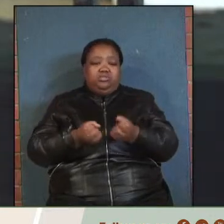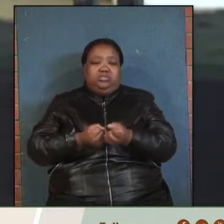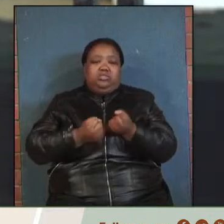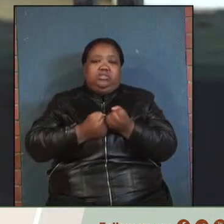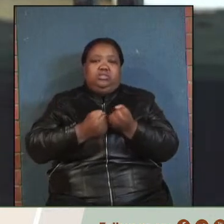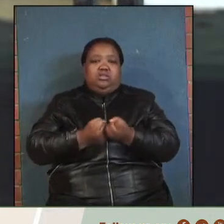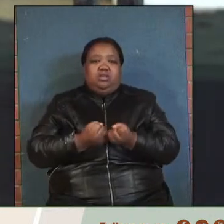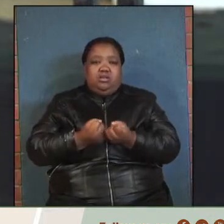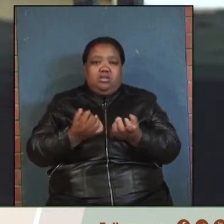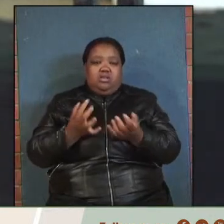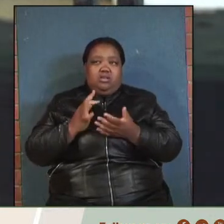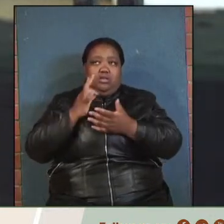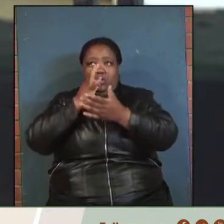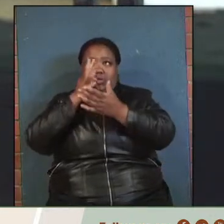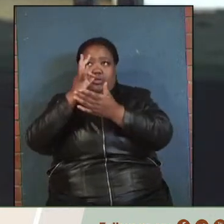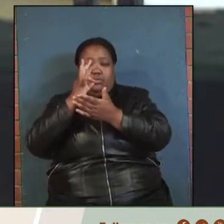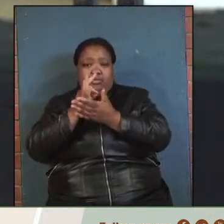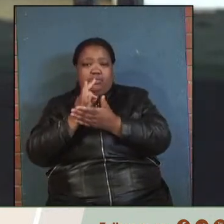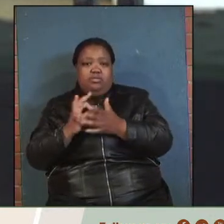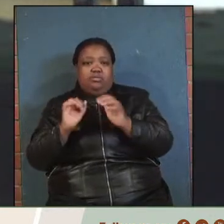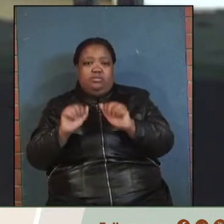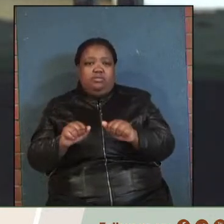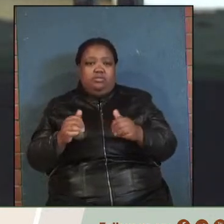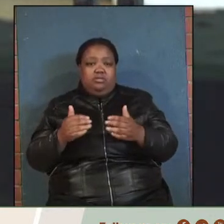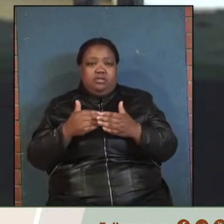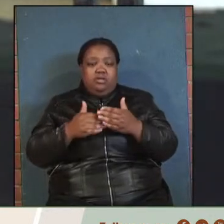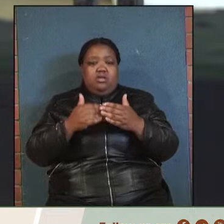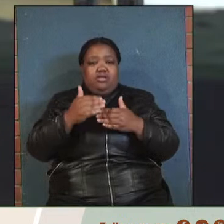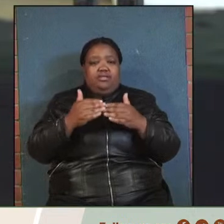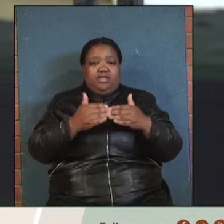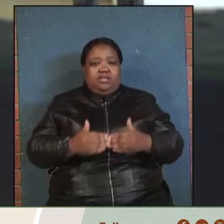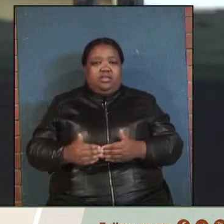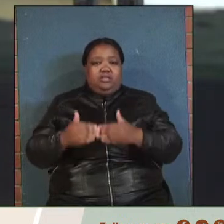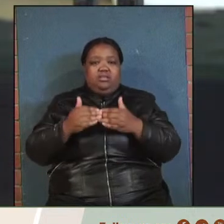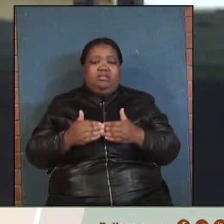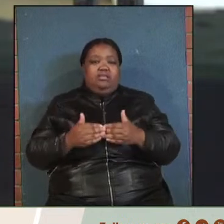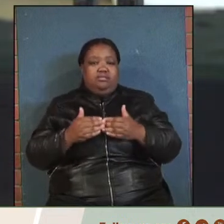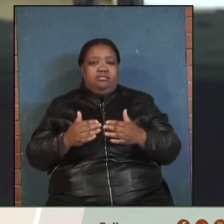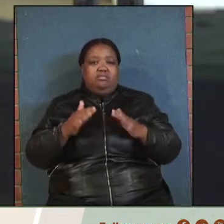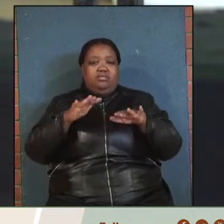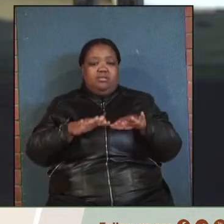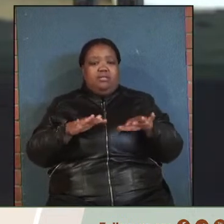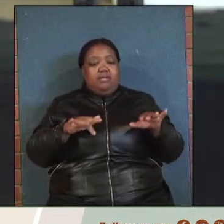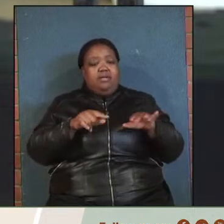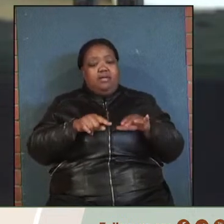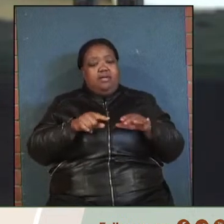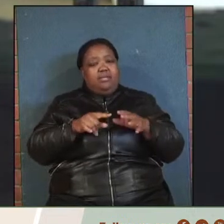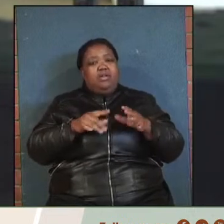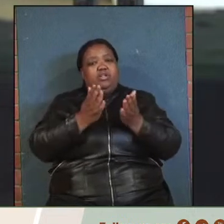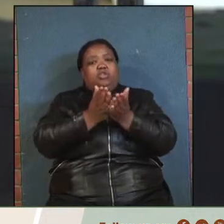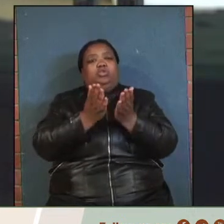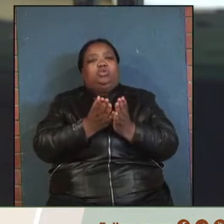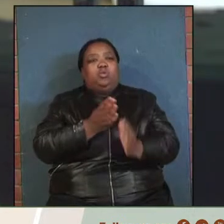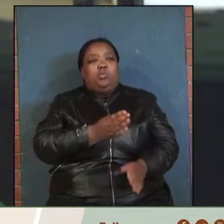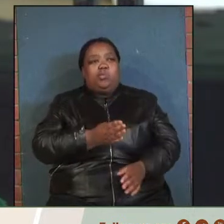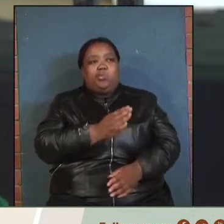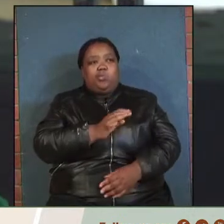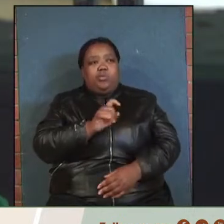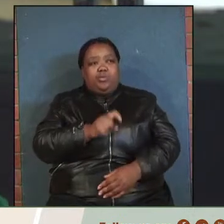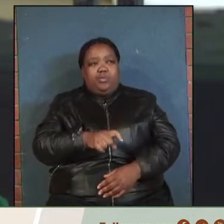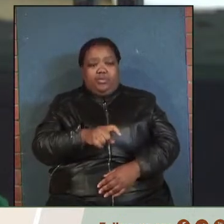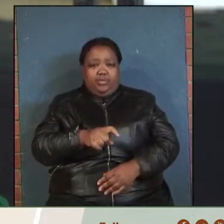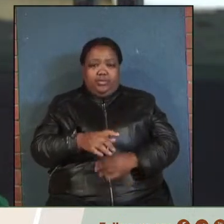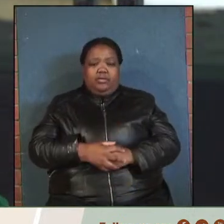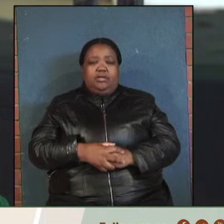our proposal for formalizing aftercare services in public primary schools. Let me say on behalf